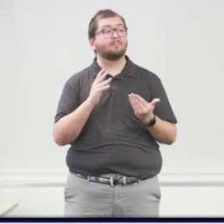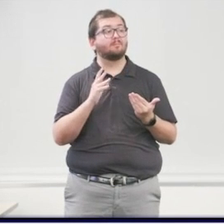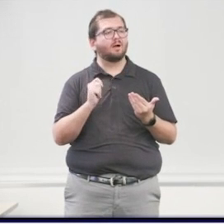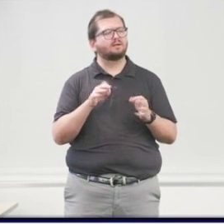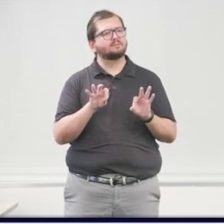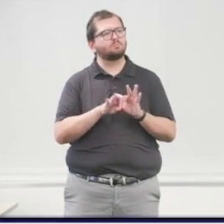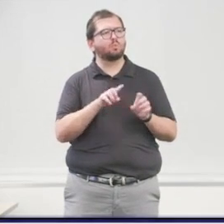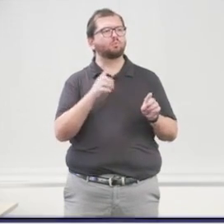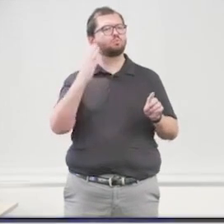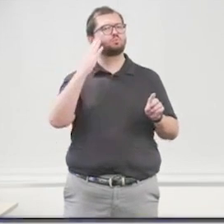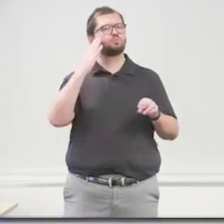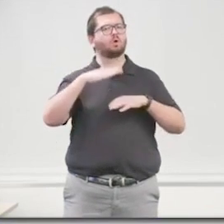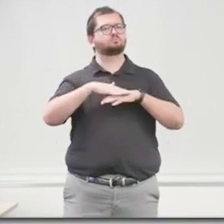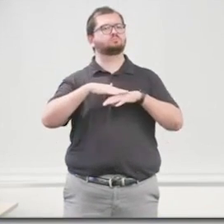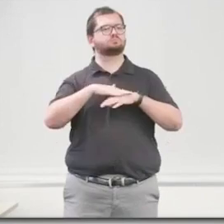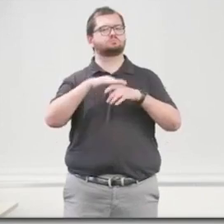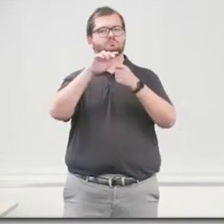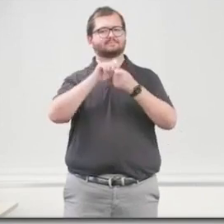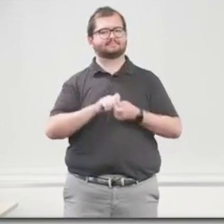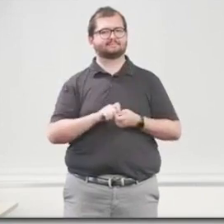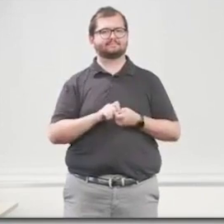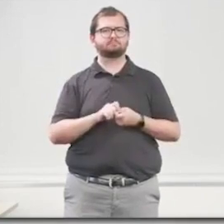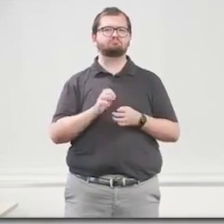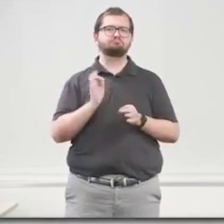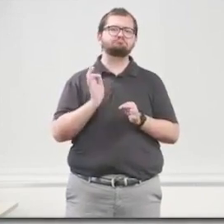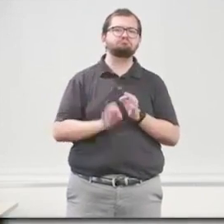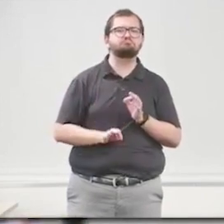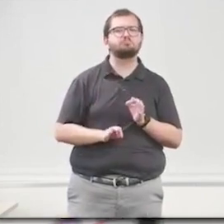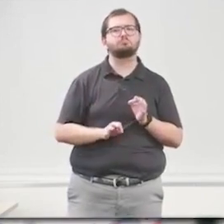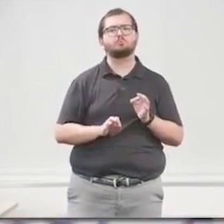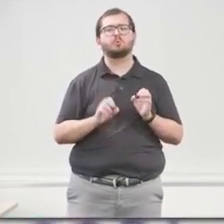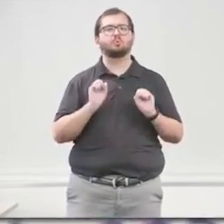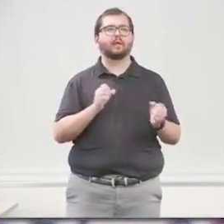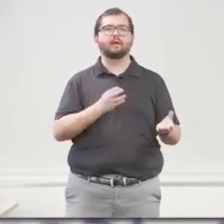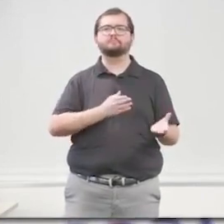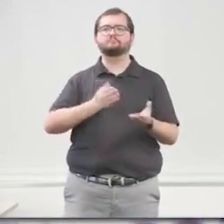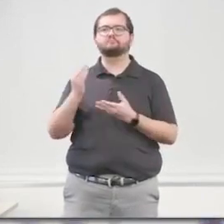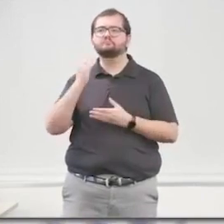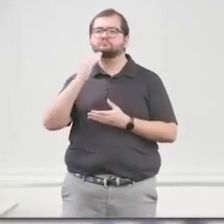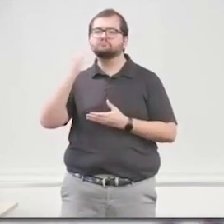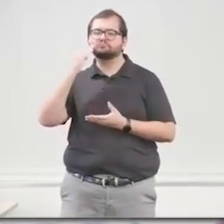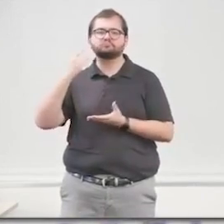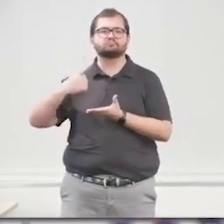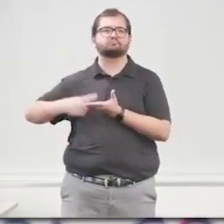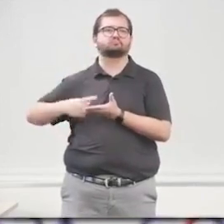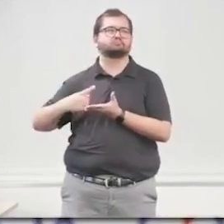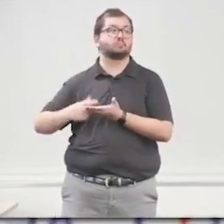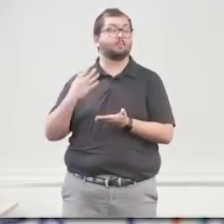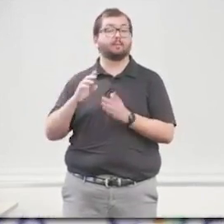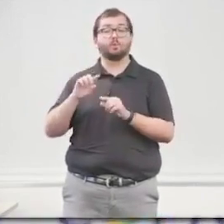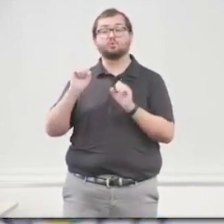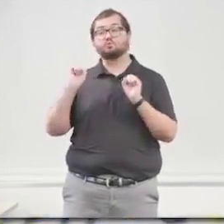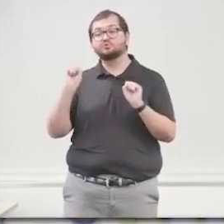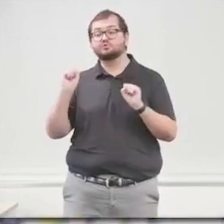the details, something simple that you could take home, something that you could potentially talk about when you're at the gym, when you're